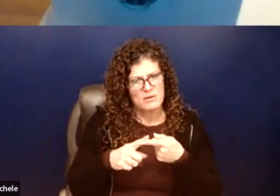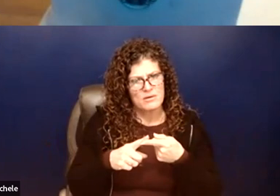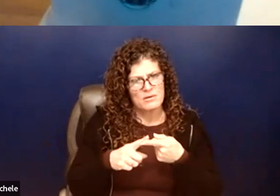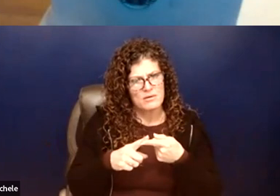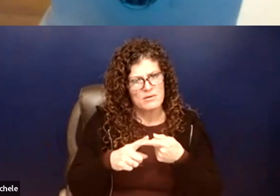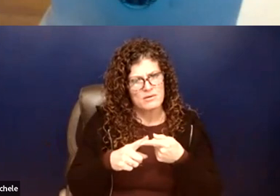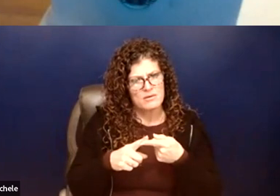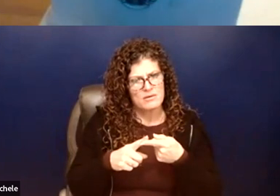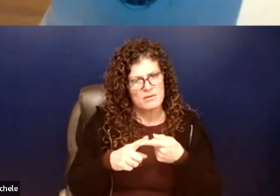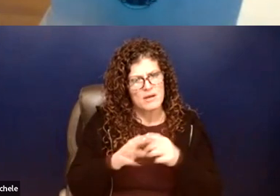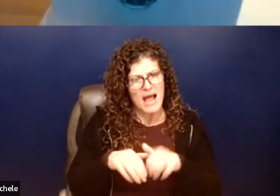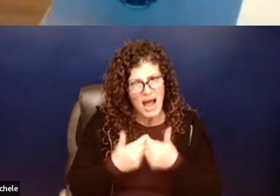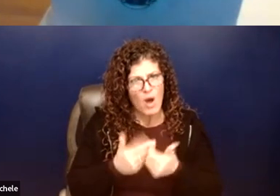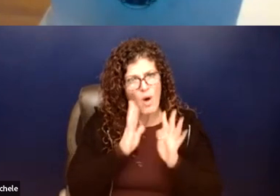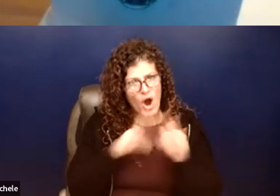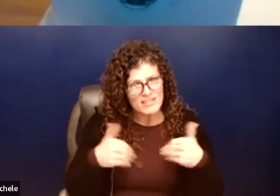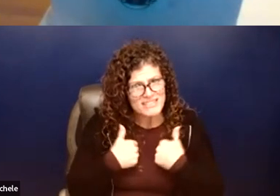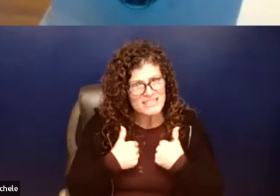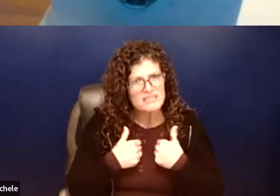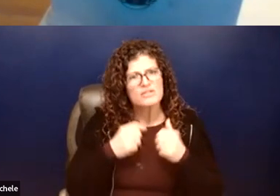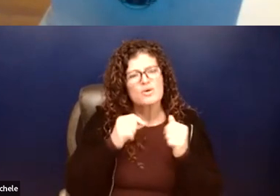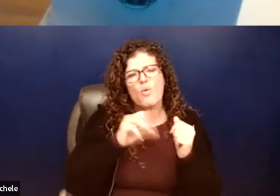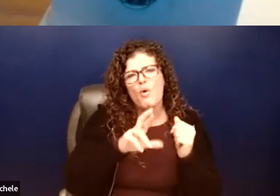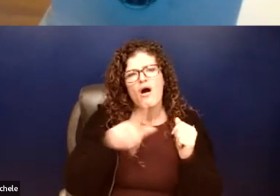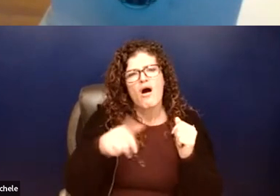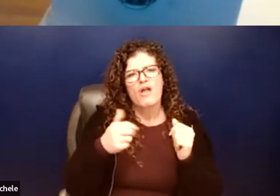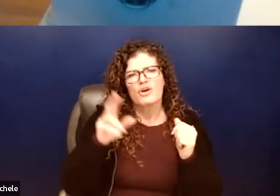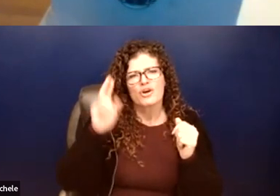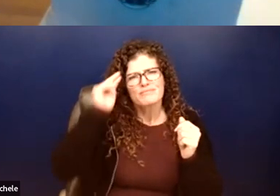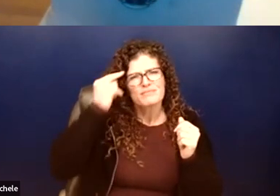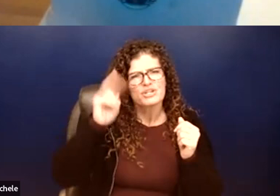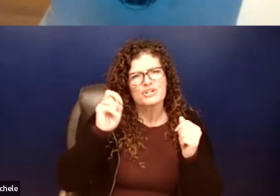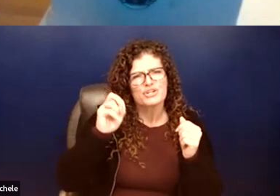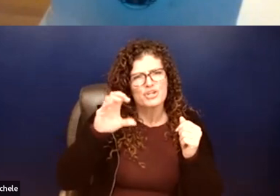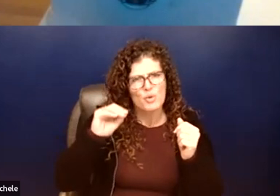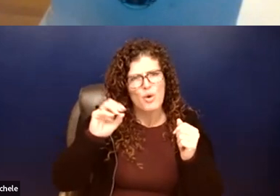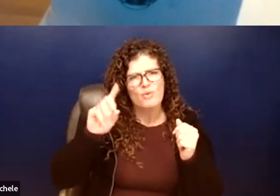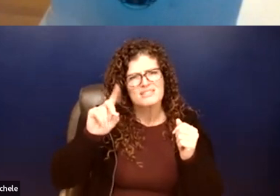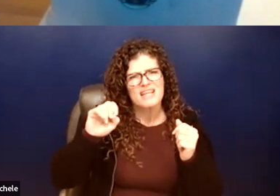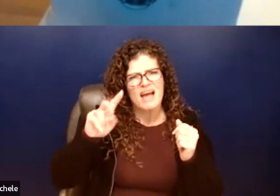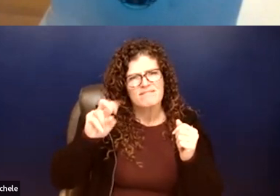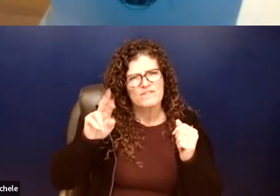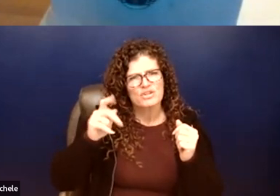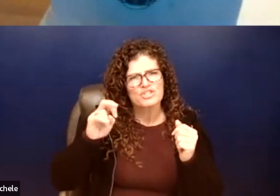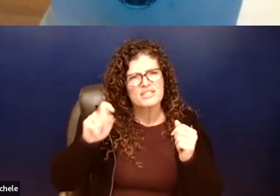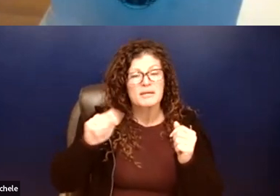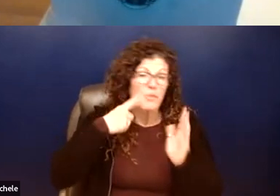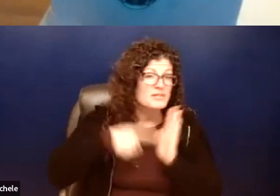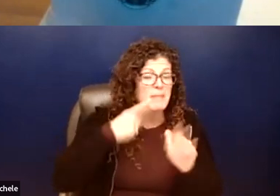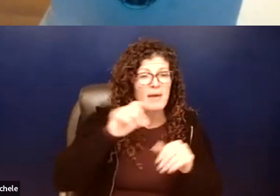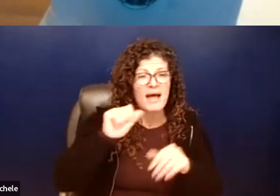how autistic and other neurodivergent students learn, for example, students with ADHD.